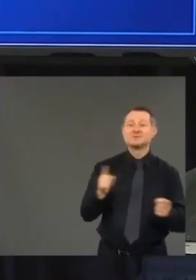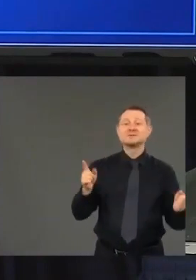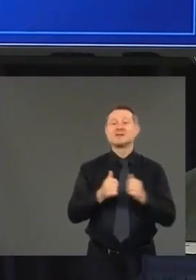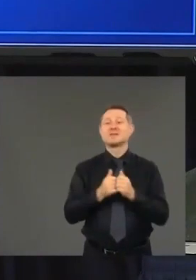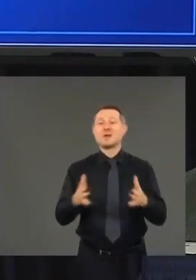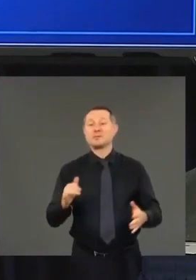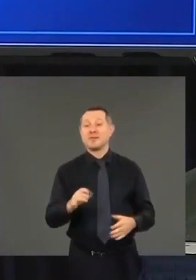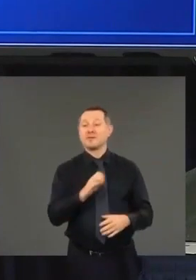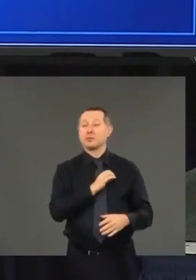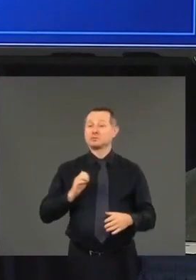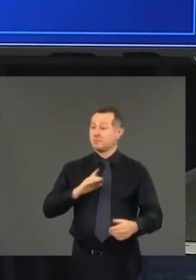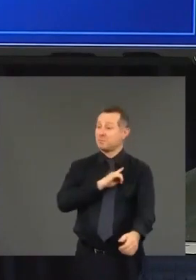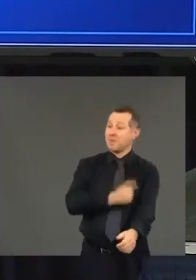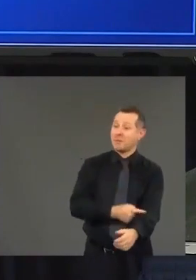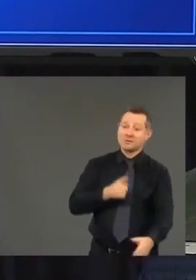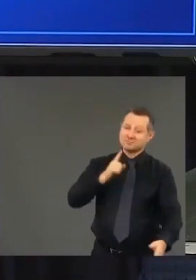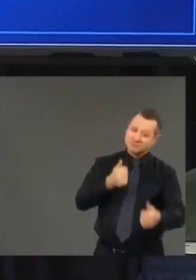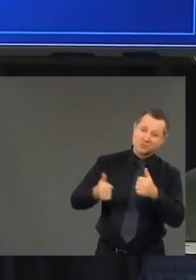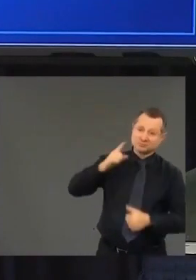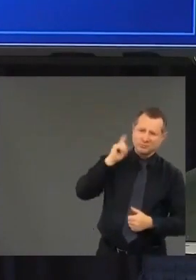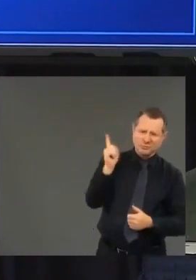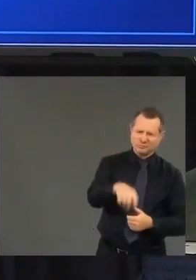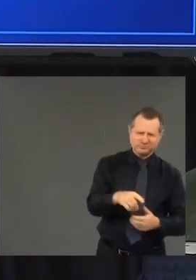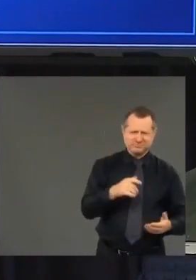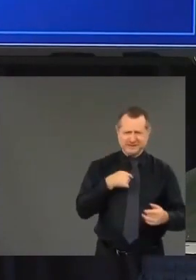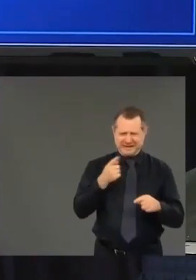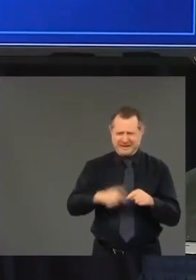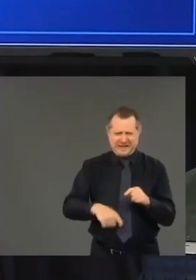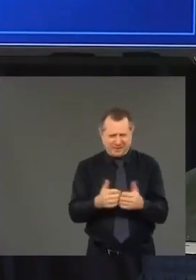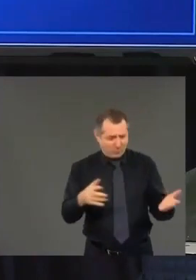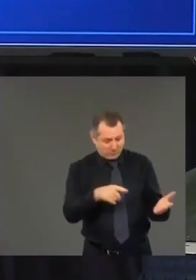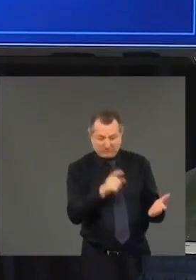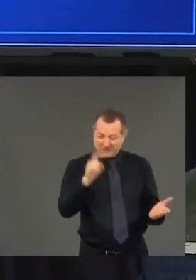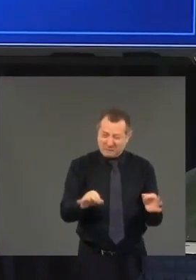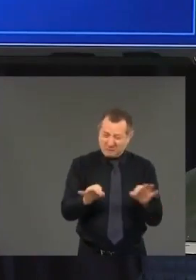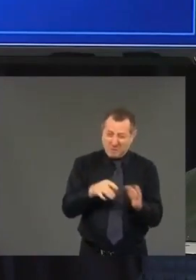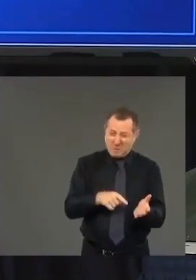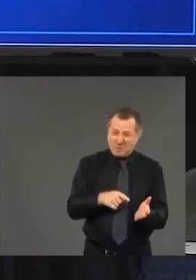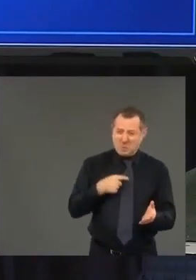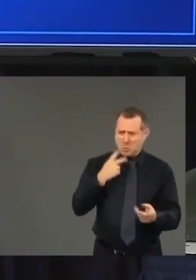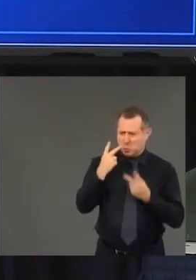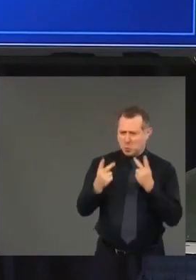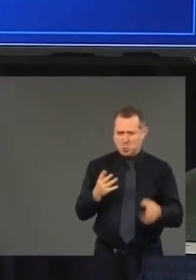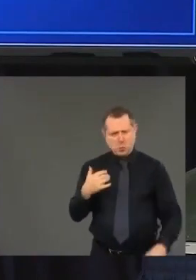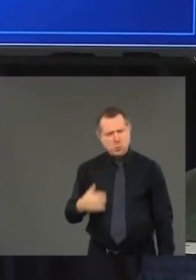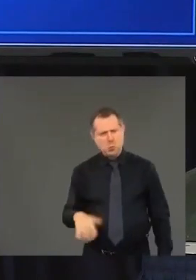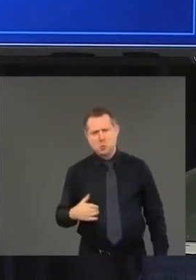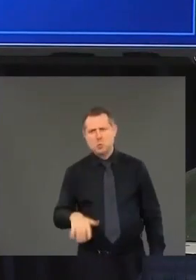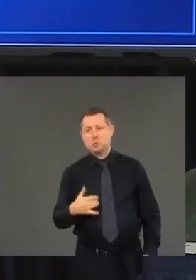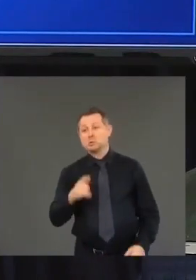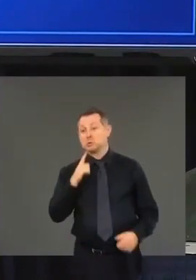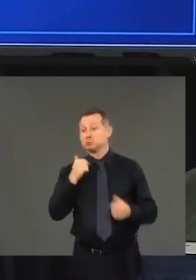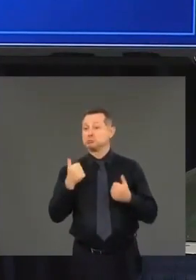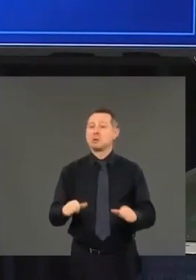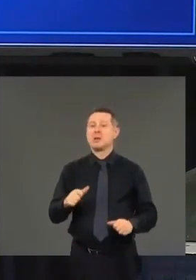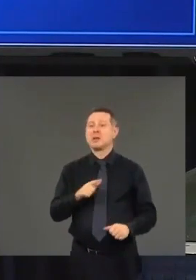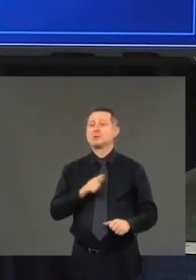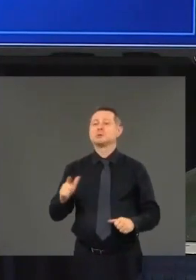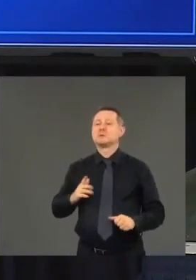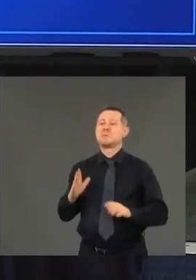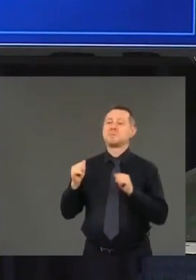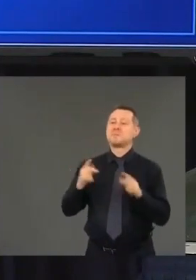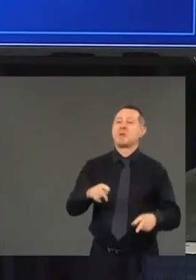It would have been complete and total anarchy. There were large periods of time during this crisis when the thought of trying to get the legislature back to Albany to pass